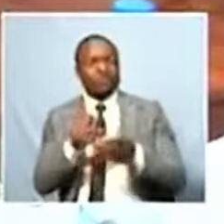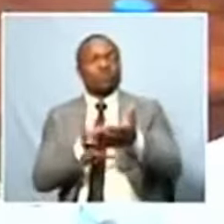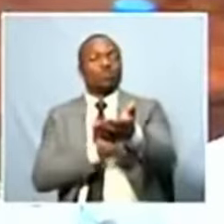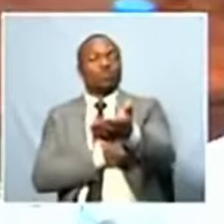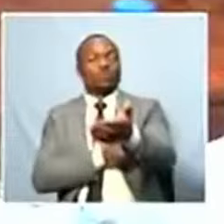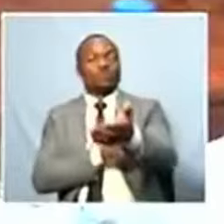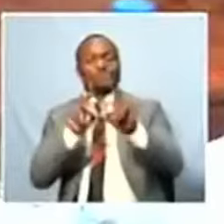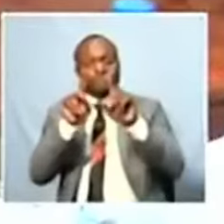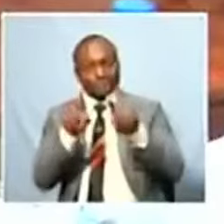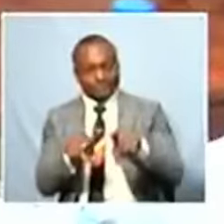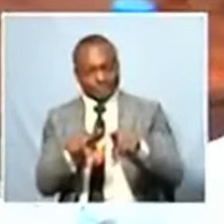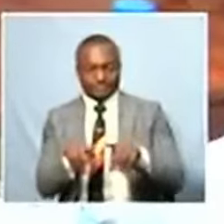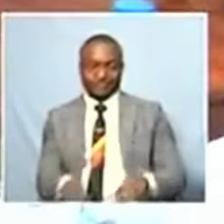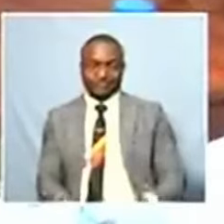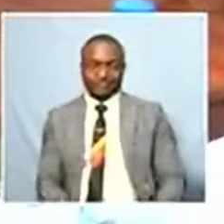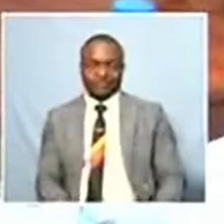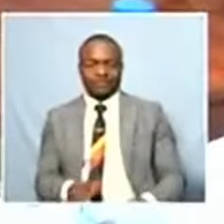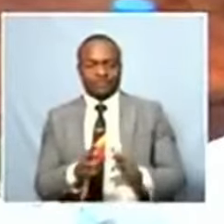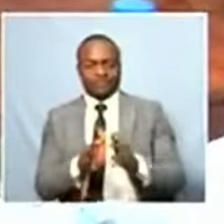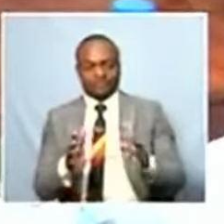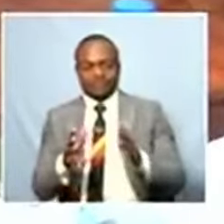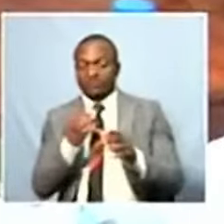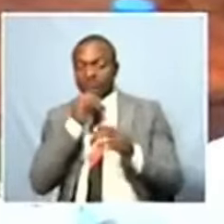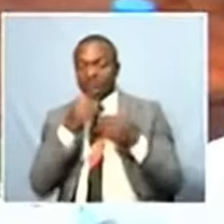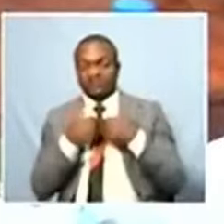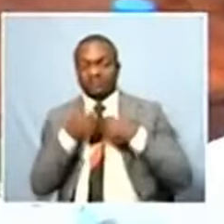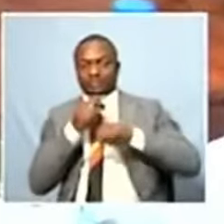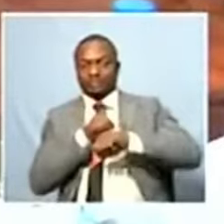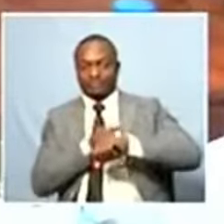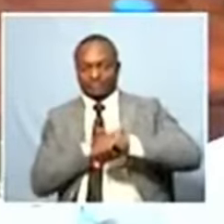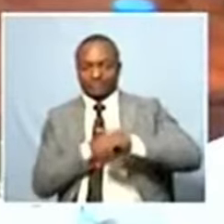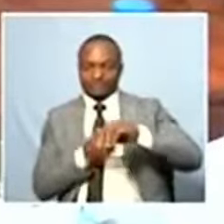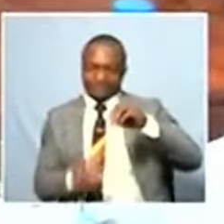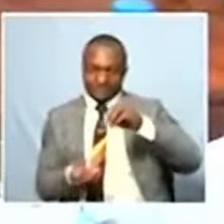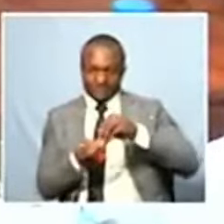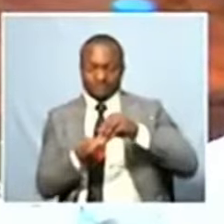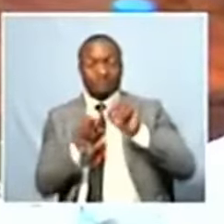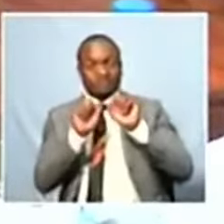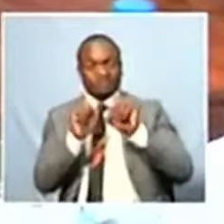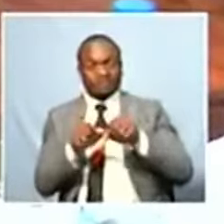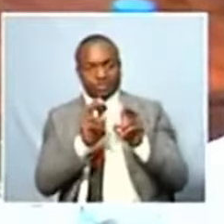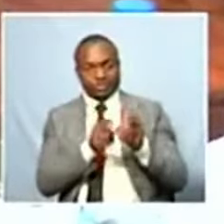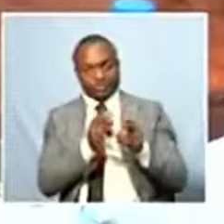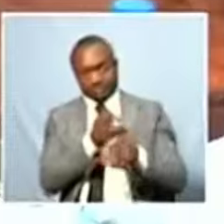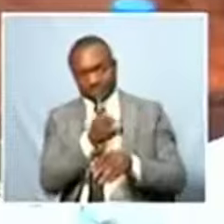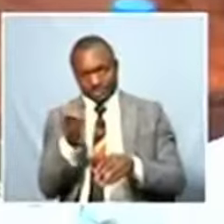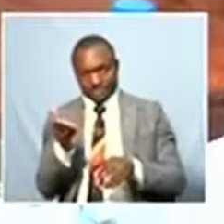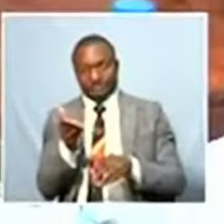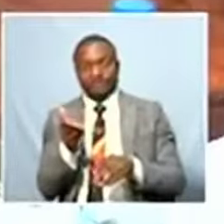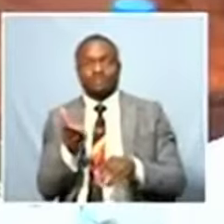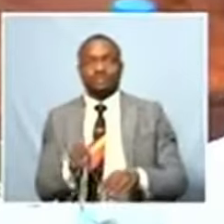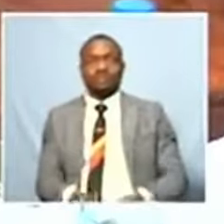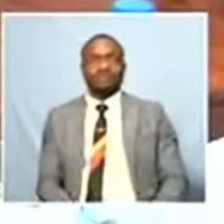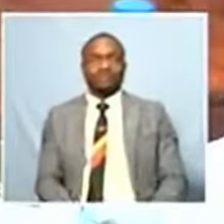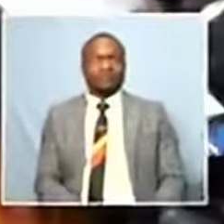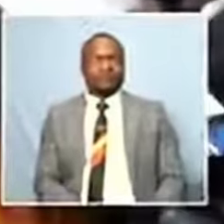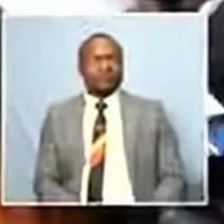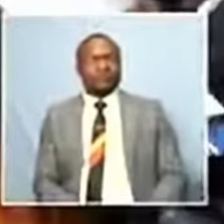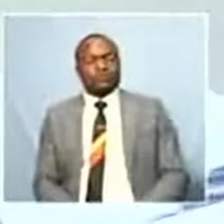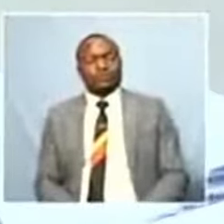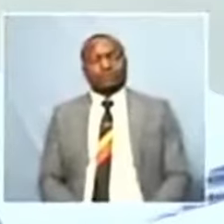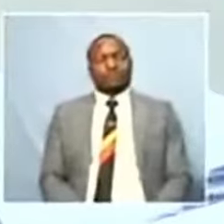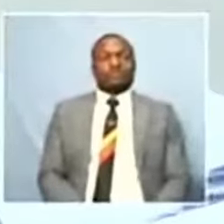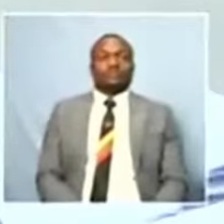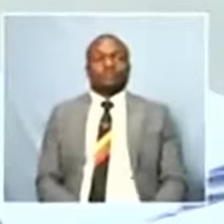person to receive because there are gaps. We don't have time frames for such. So maybe we can respond to those and then we close.